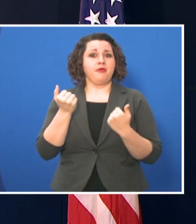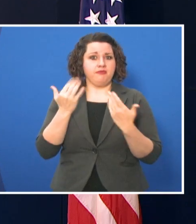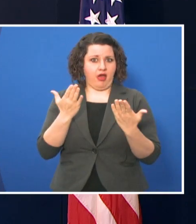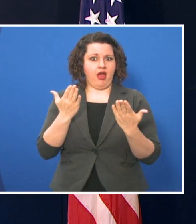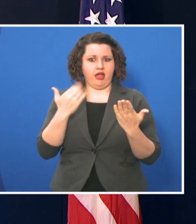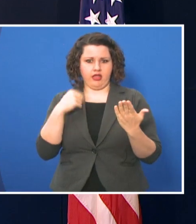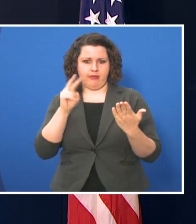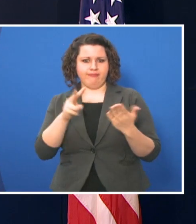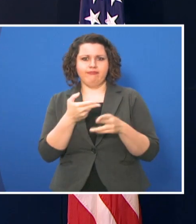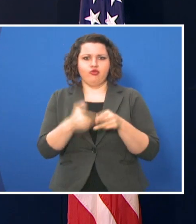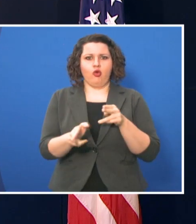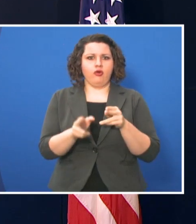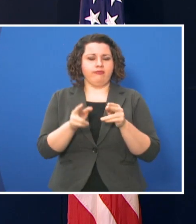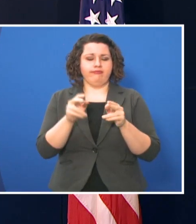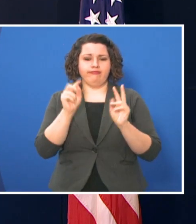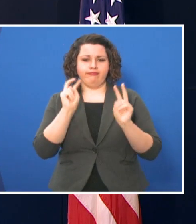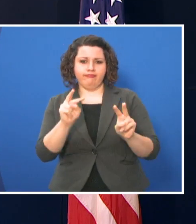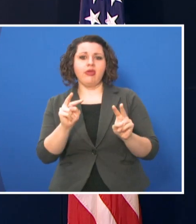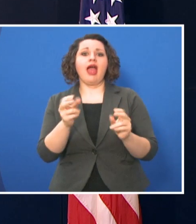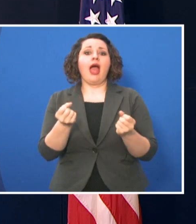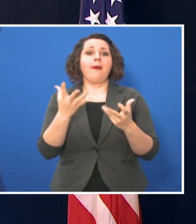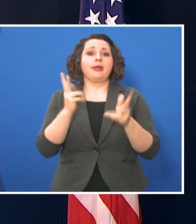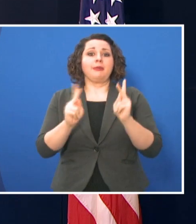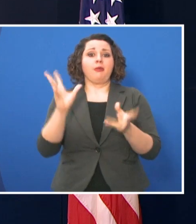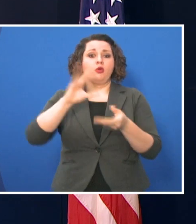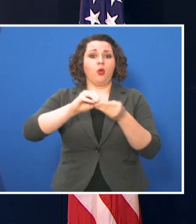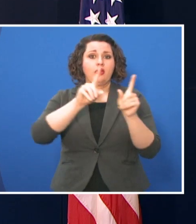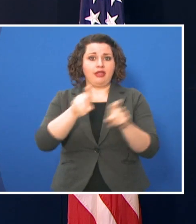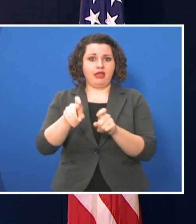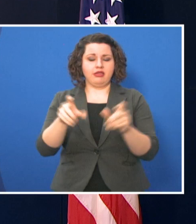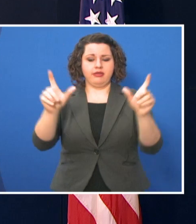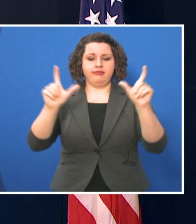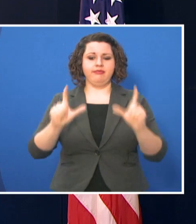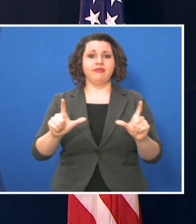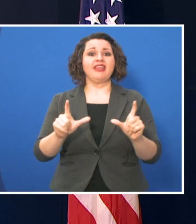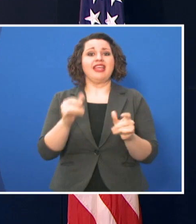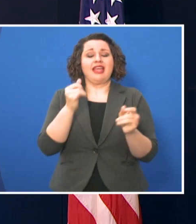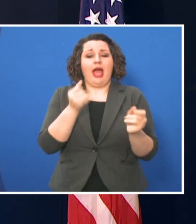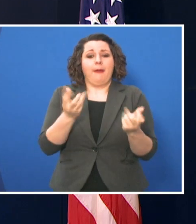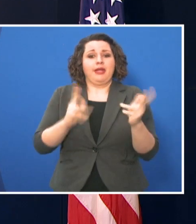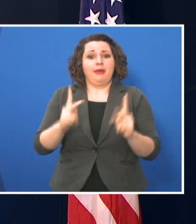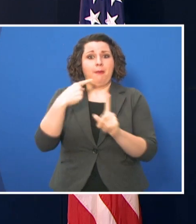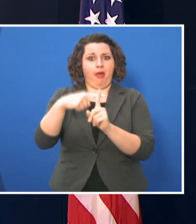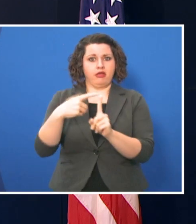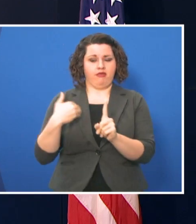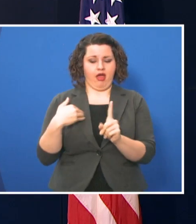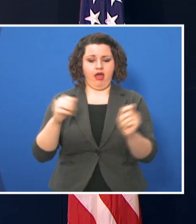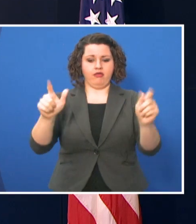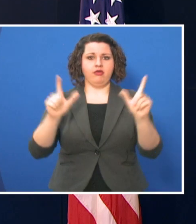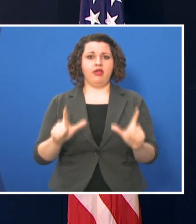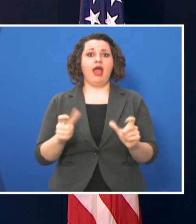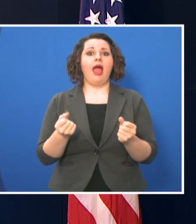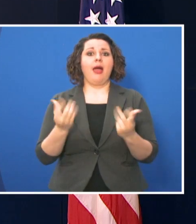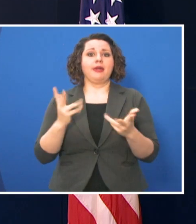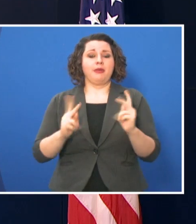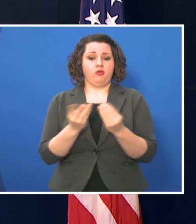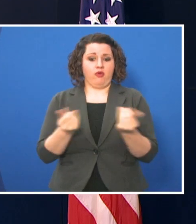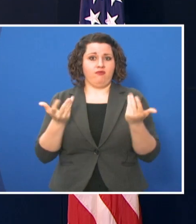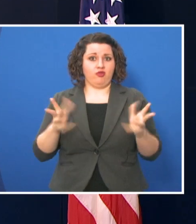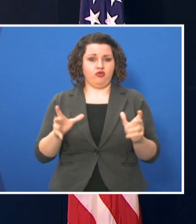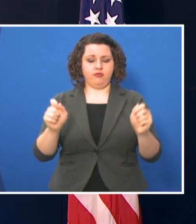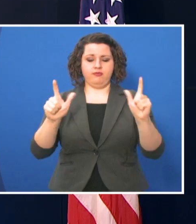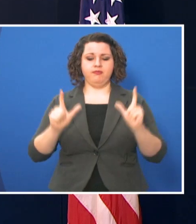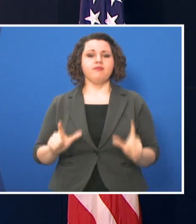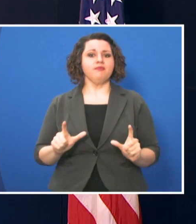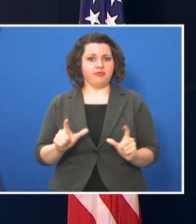at-a-glance view of individuals tested, individuals positive, total recovered, and total deaths. Each